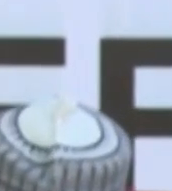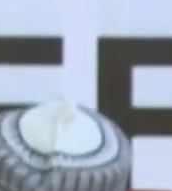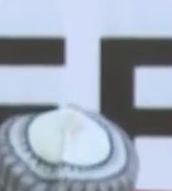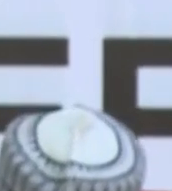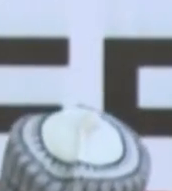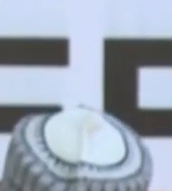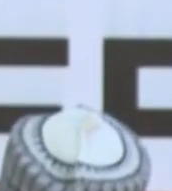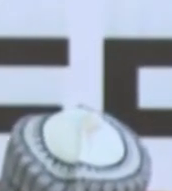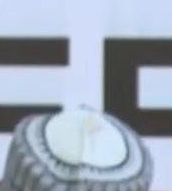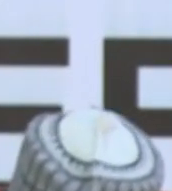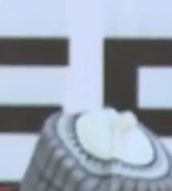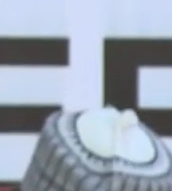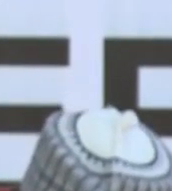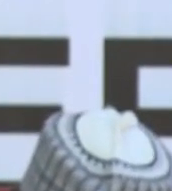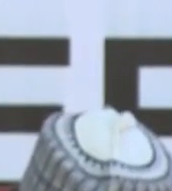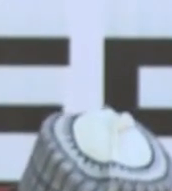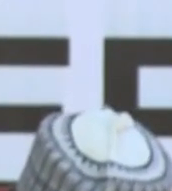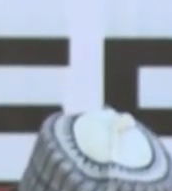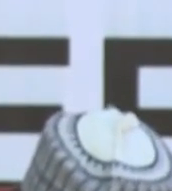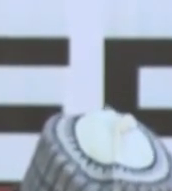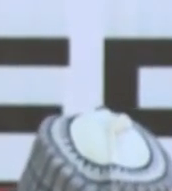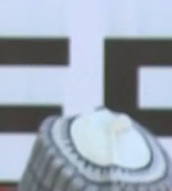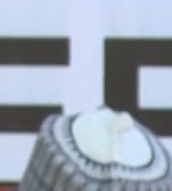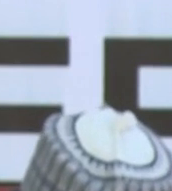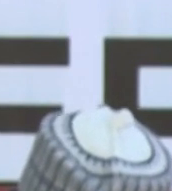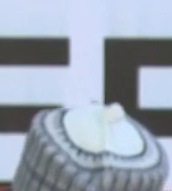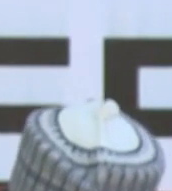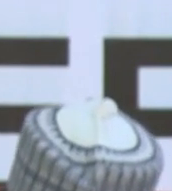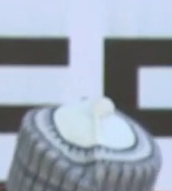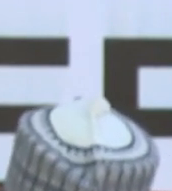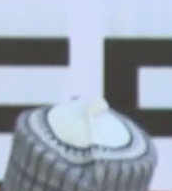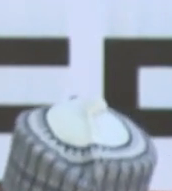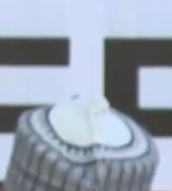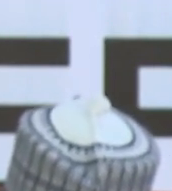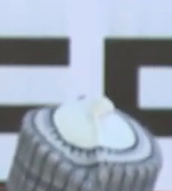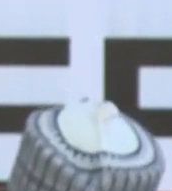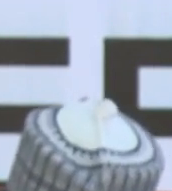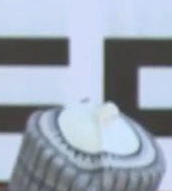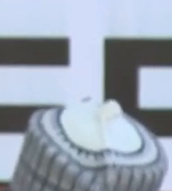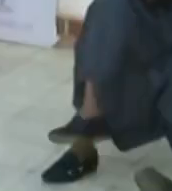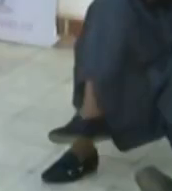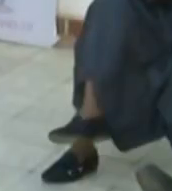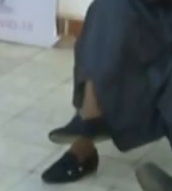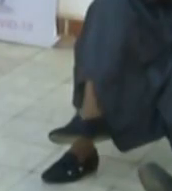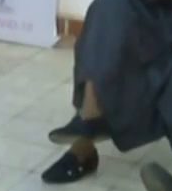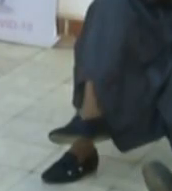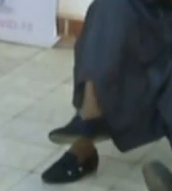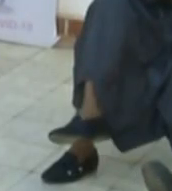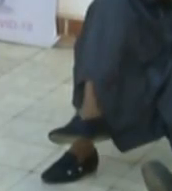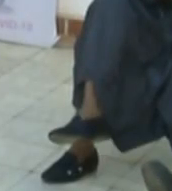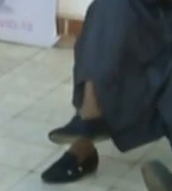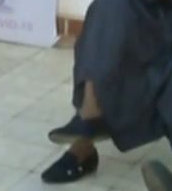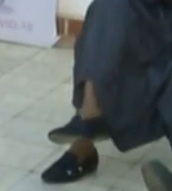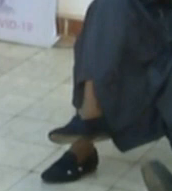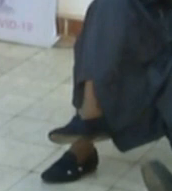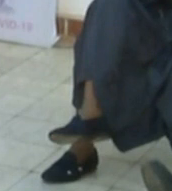The chairman of the task force, members of the task force, distinguished senators of the committees here with